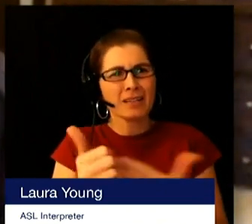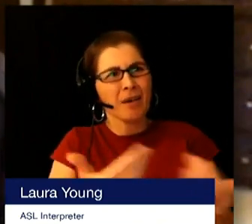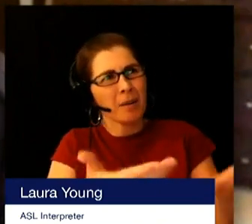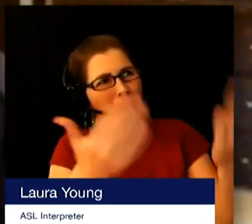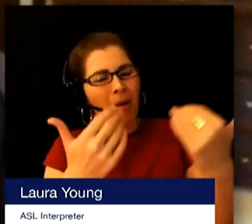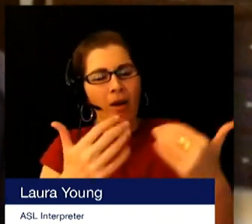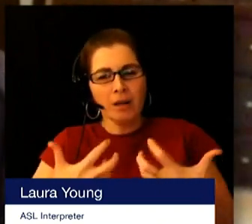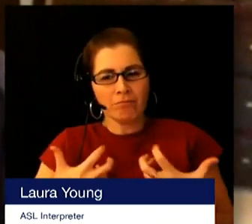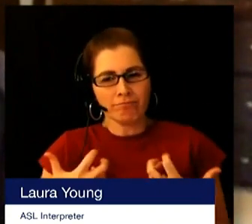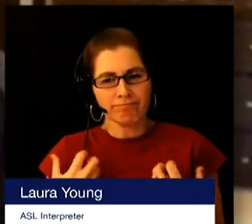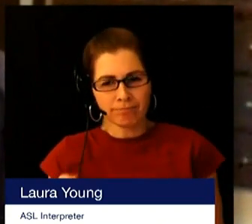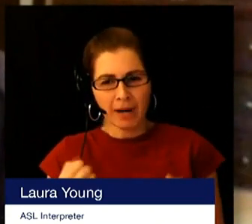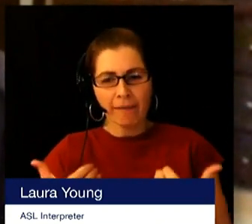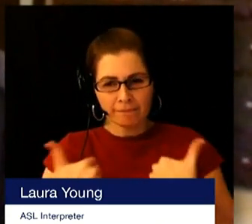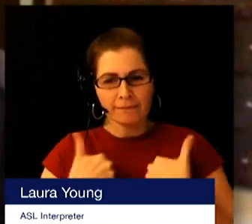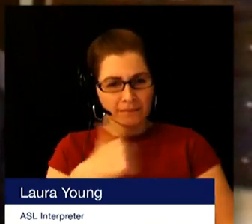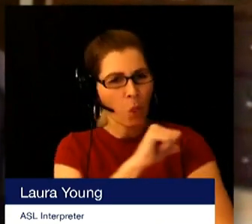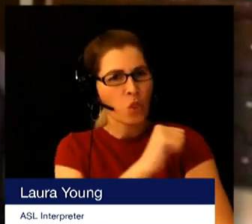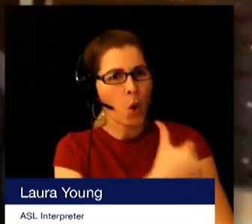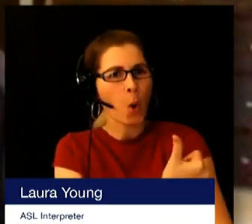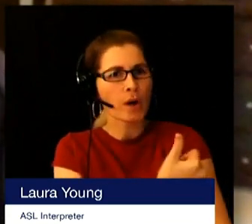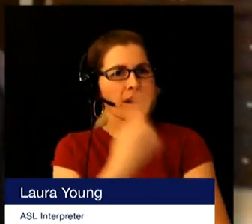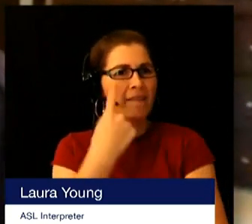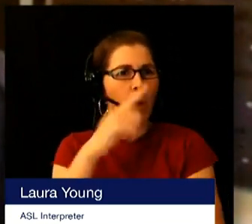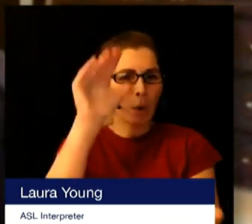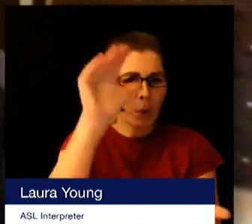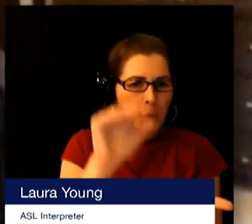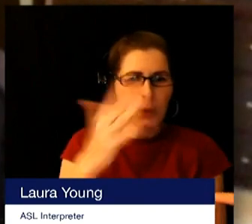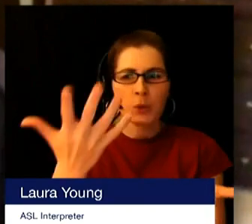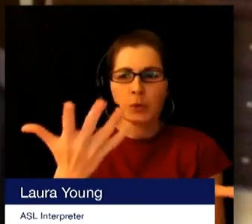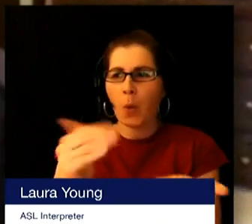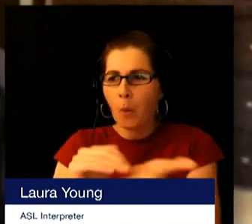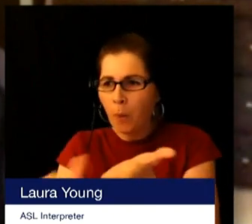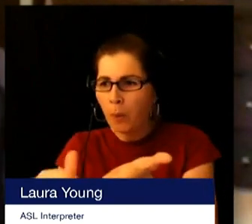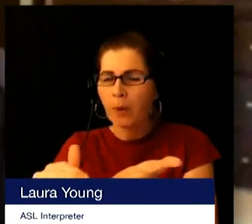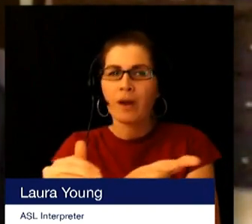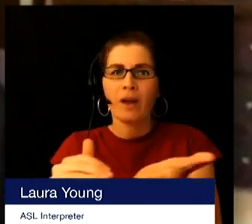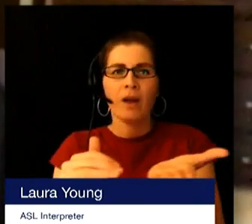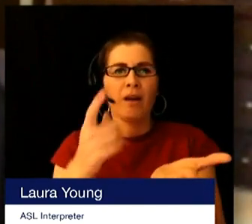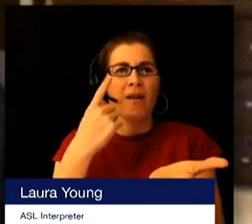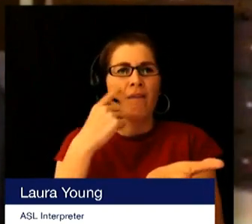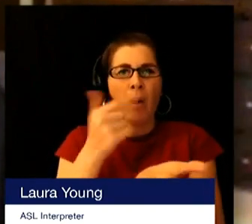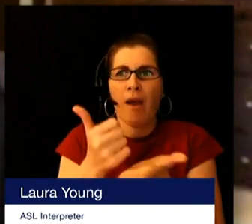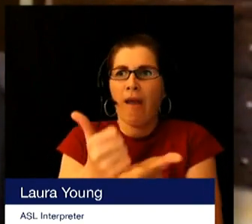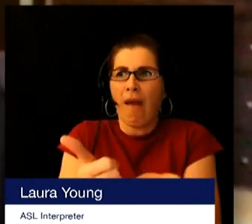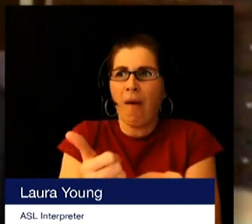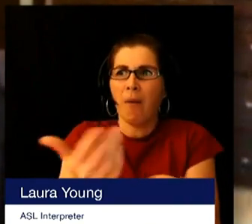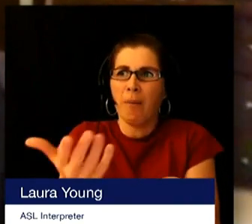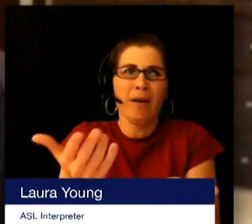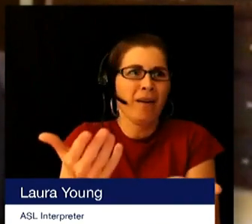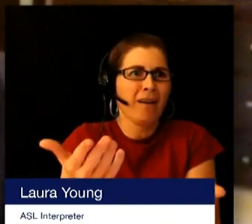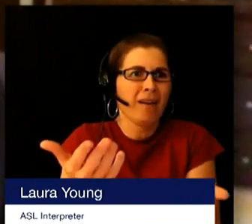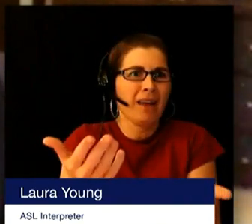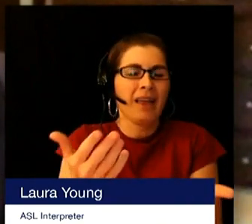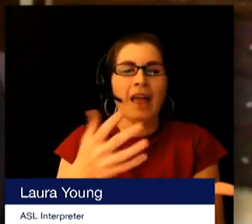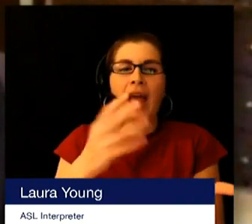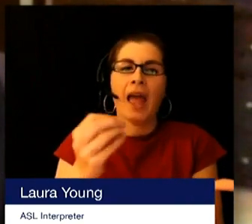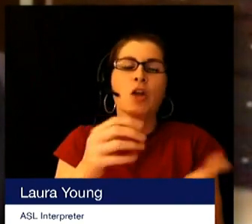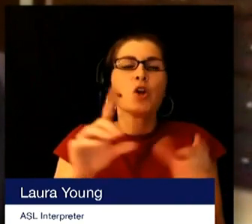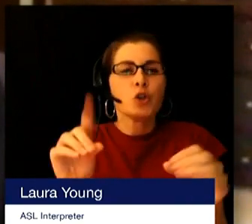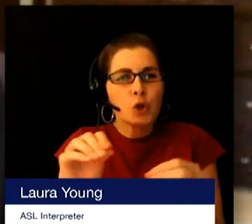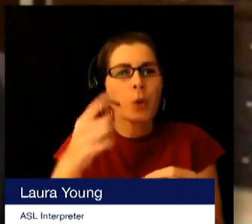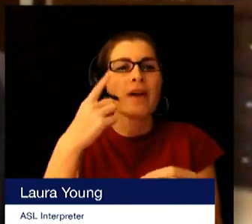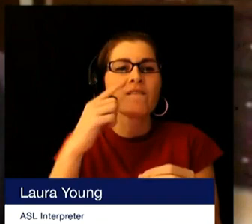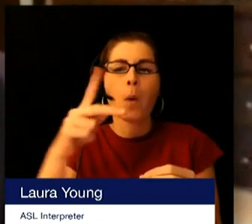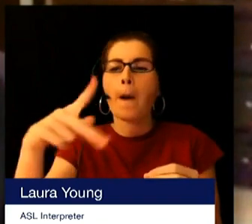use the power that's been vested in them to remedy some really awful injustices and to do it in the name of